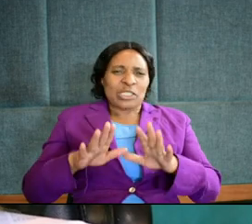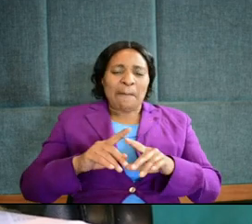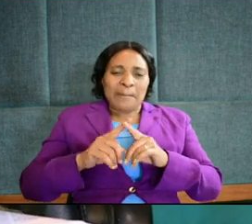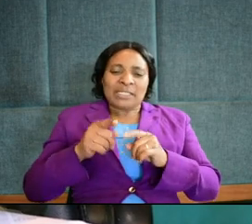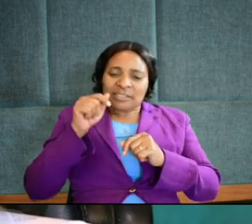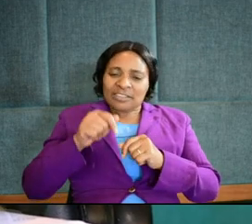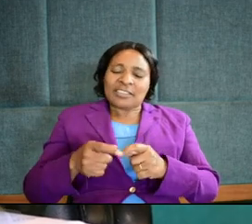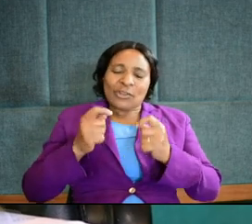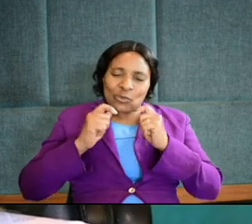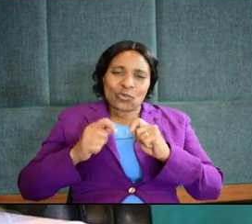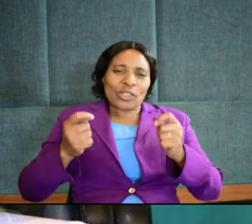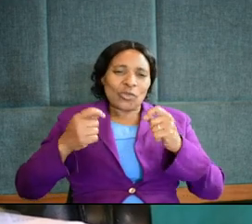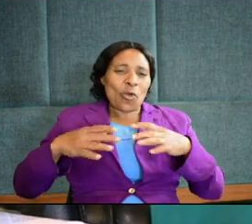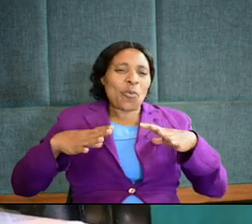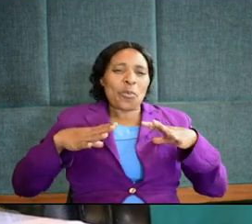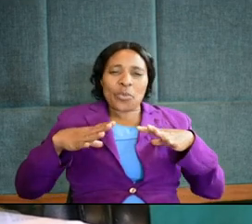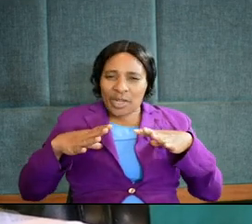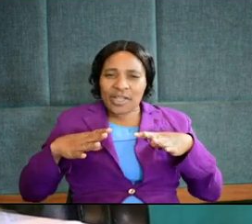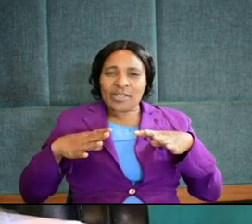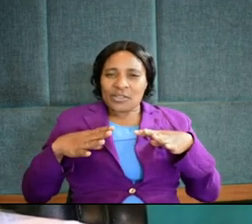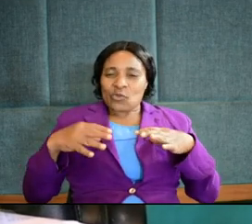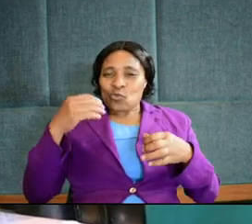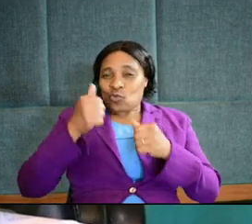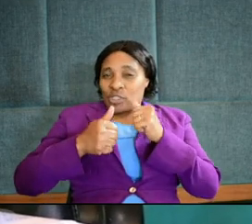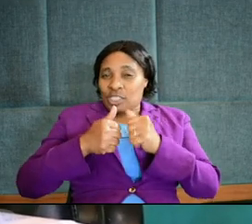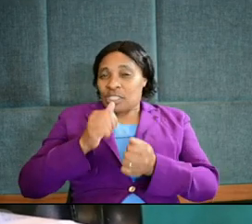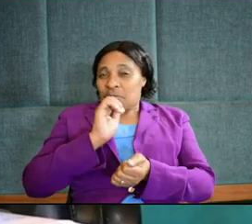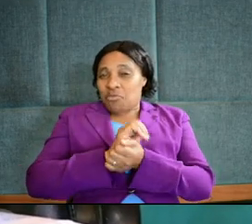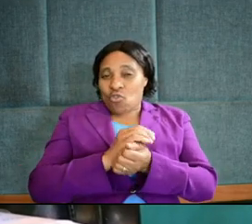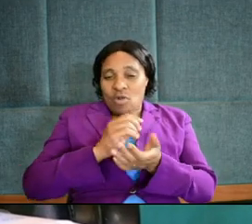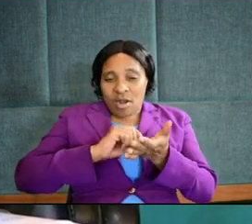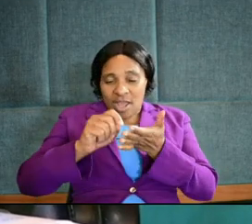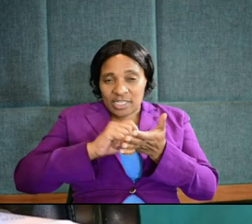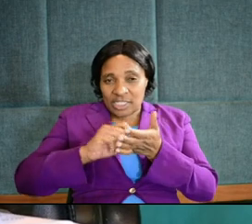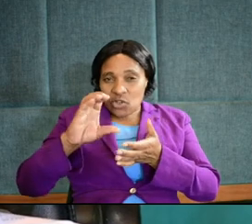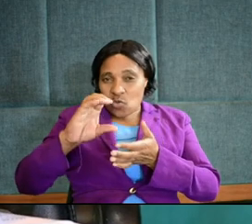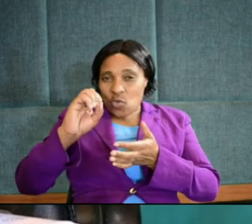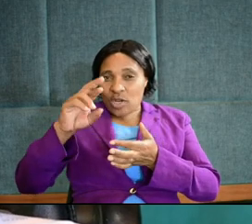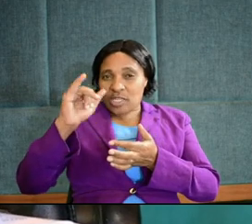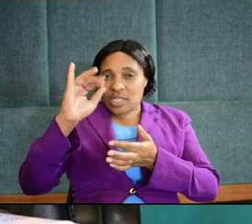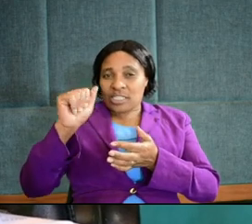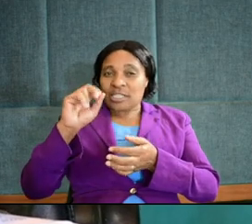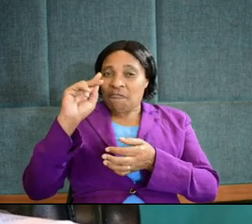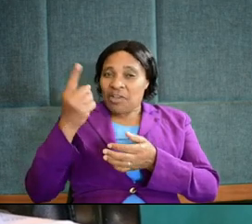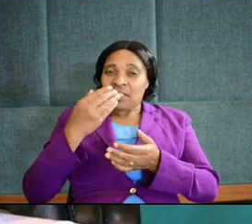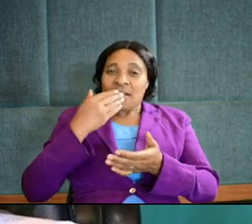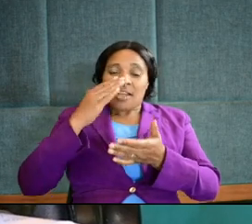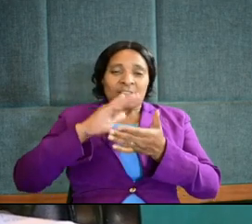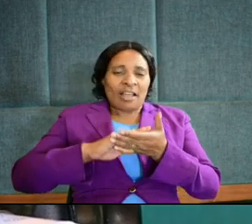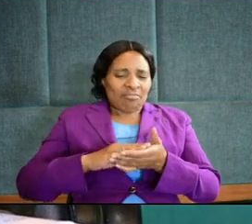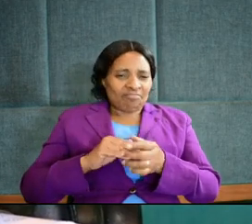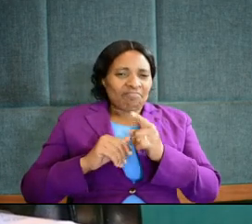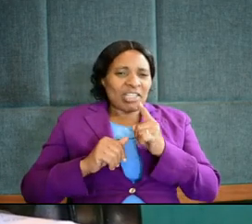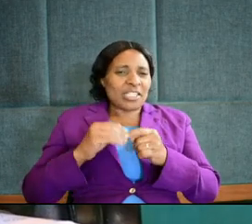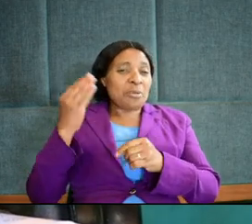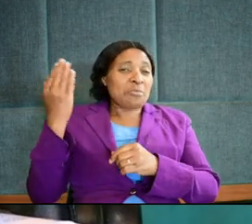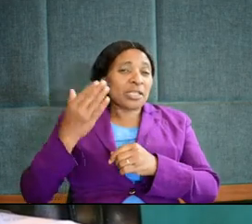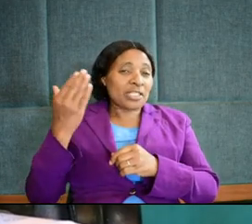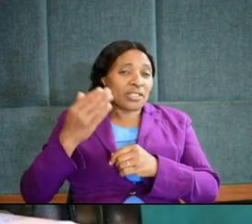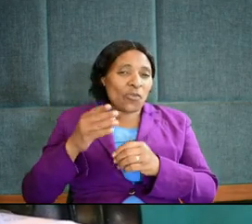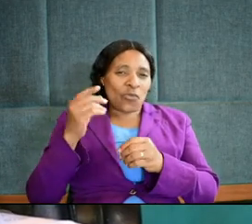test of pride. Mm-hmm. Which is why Paul writes to the Corinthians in his first letter, the preaching of the